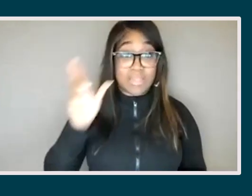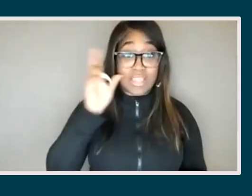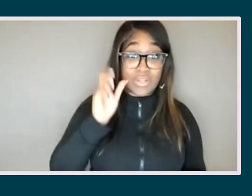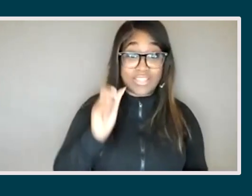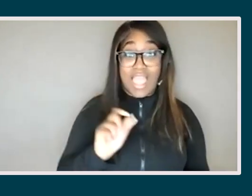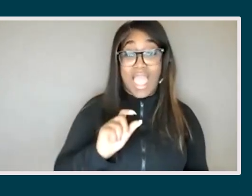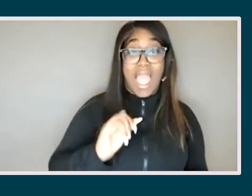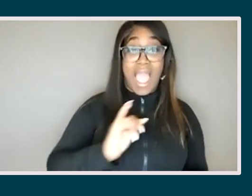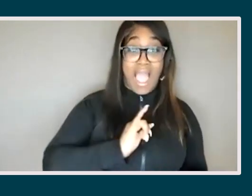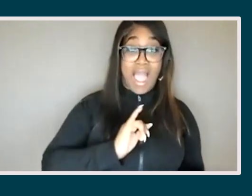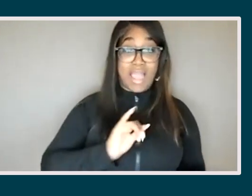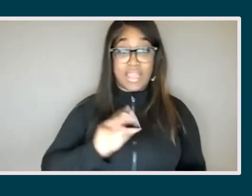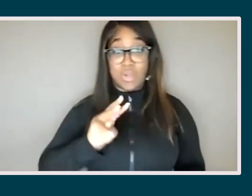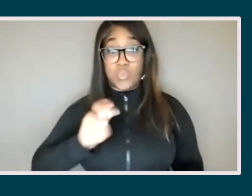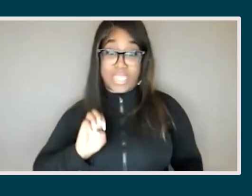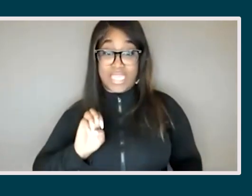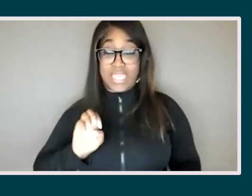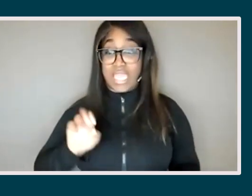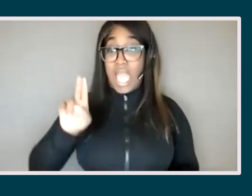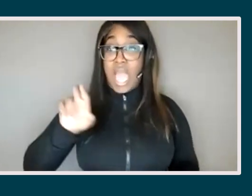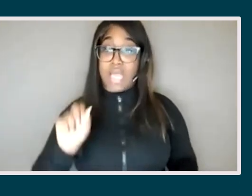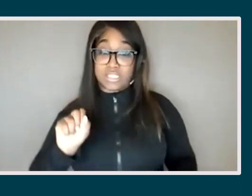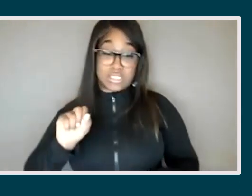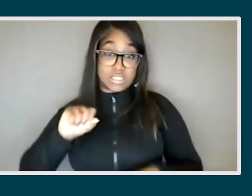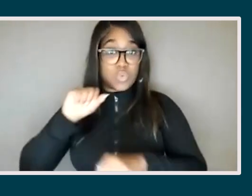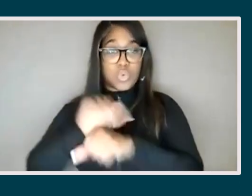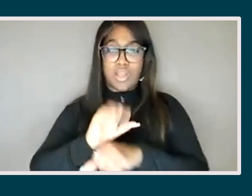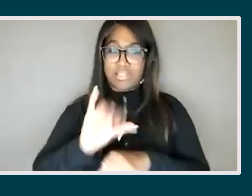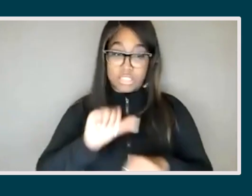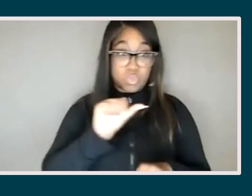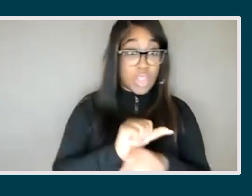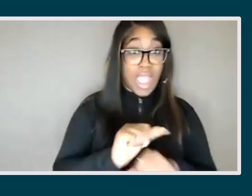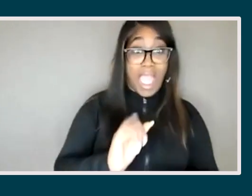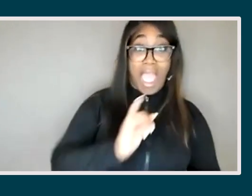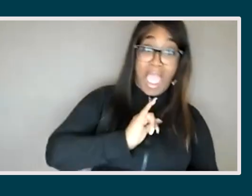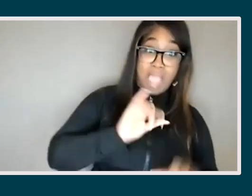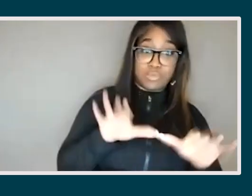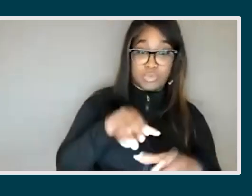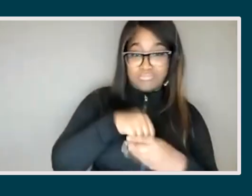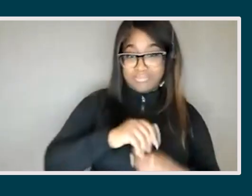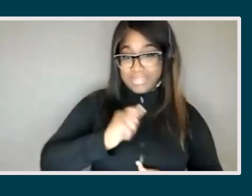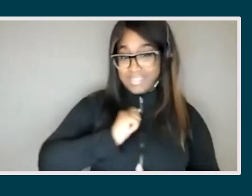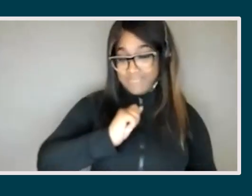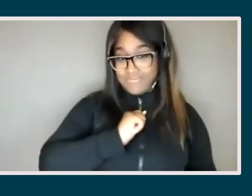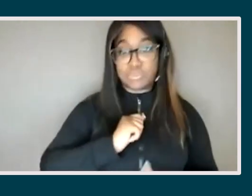the work that I am doing within myself to process my feelings of hopelessness and